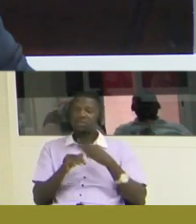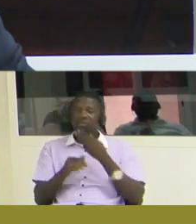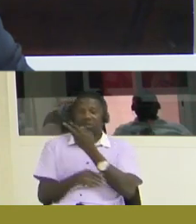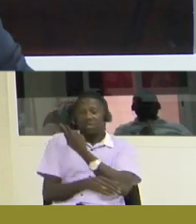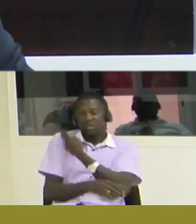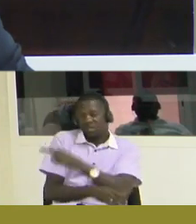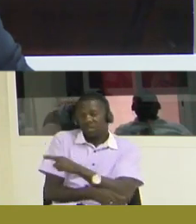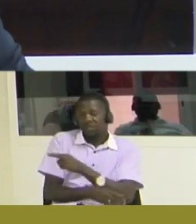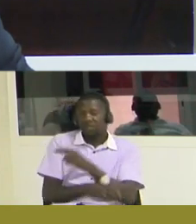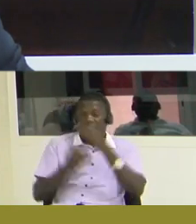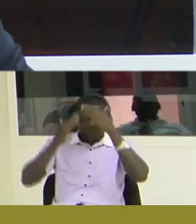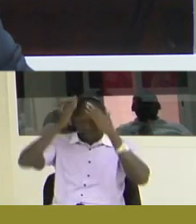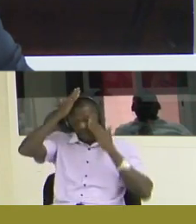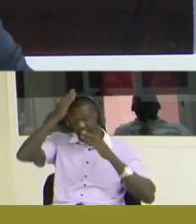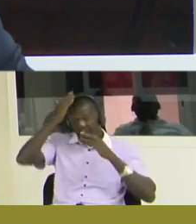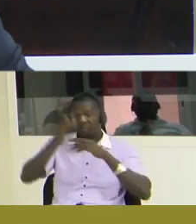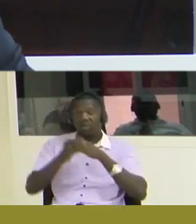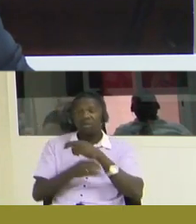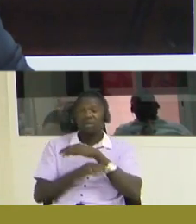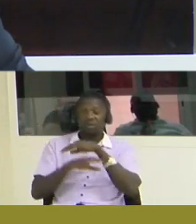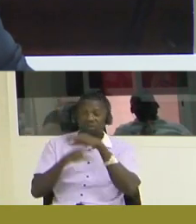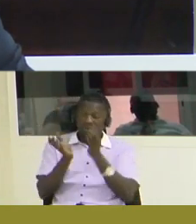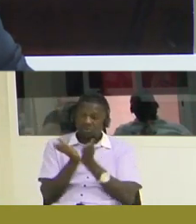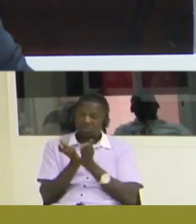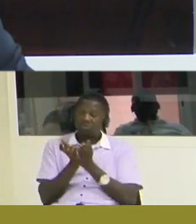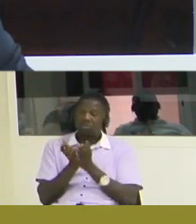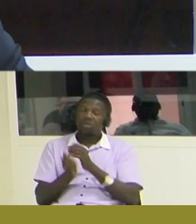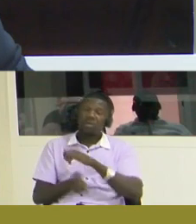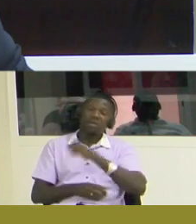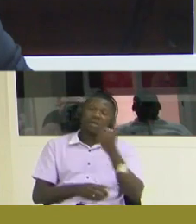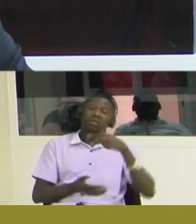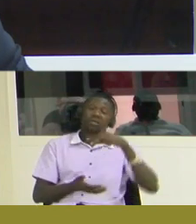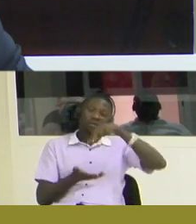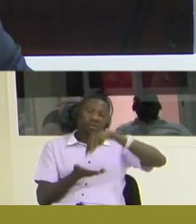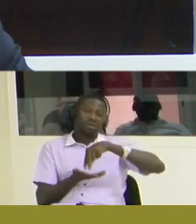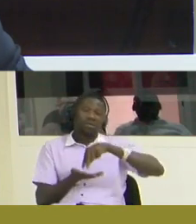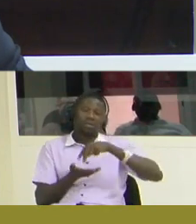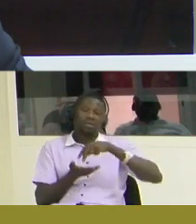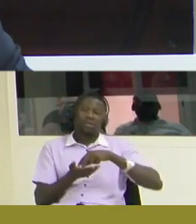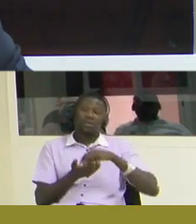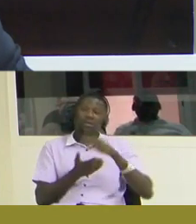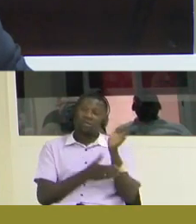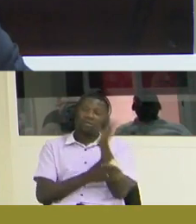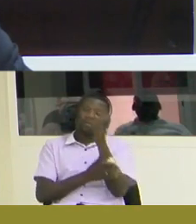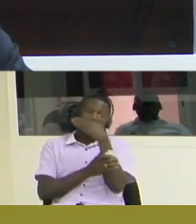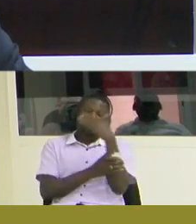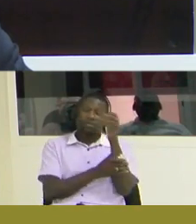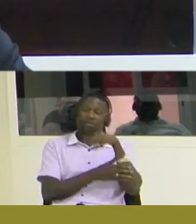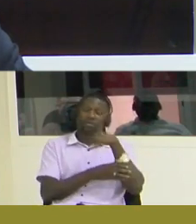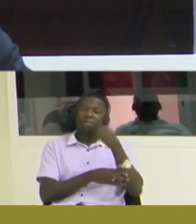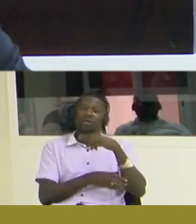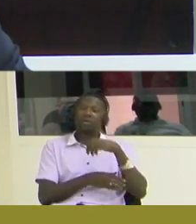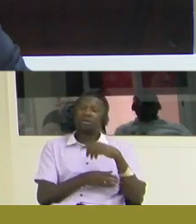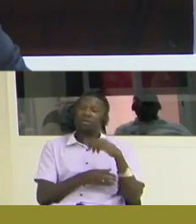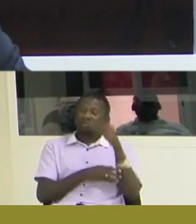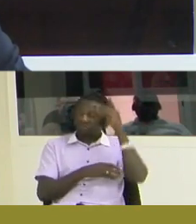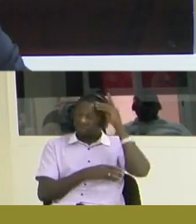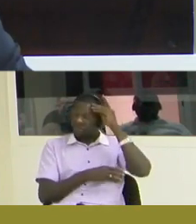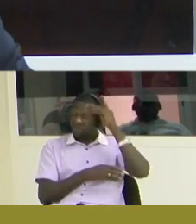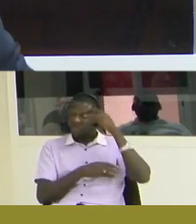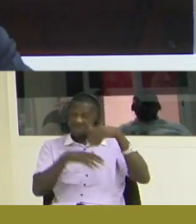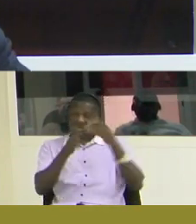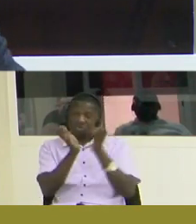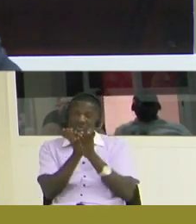from the Armed Forces and stand as a flag bearer for a party and that they would vote for him